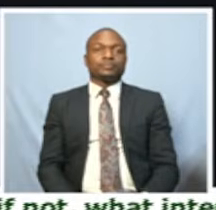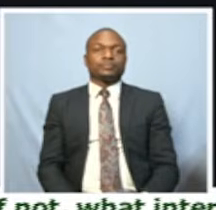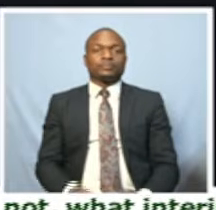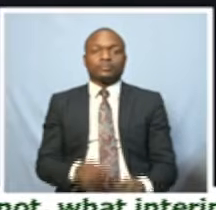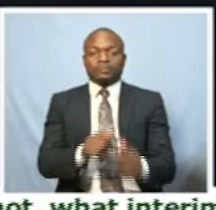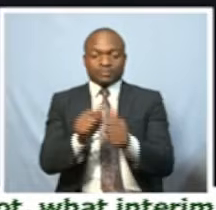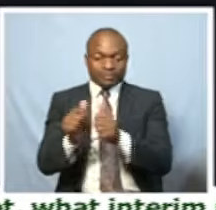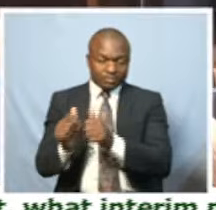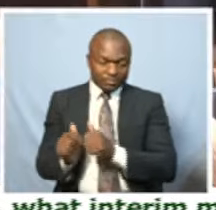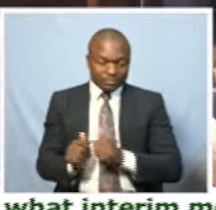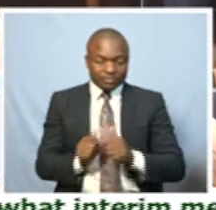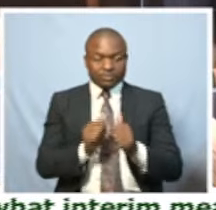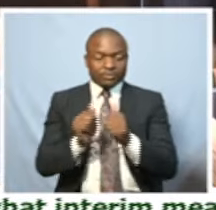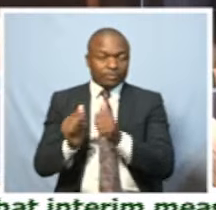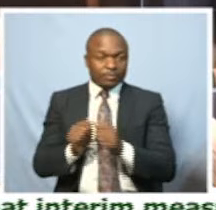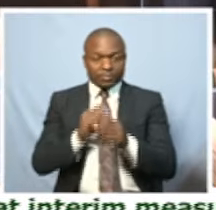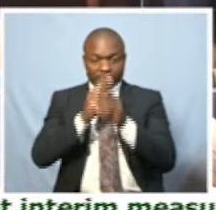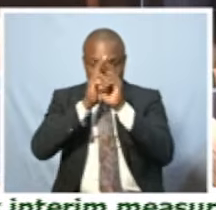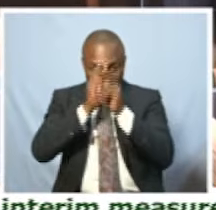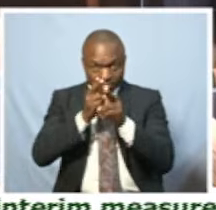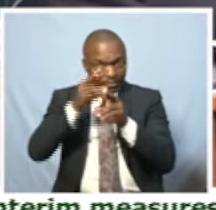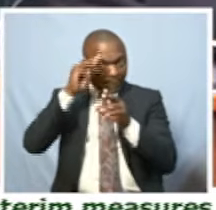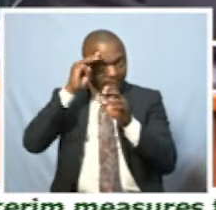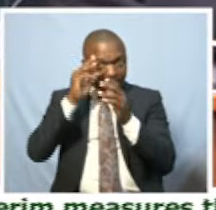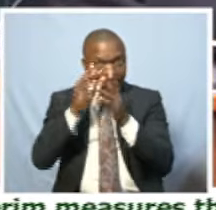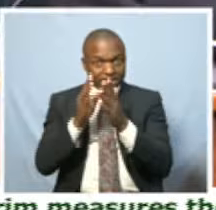The acting honorable minister.